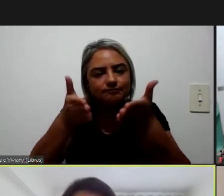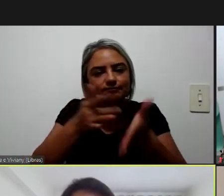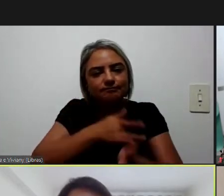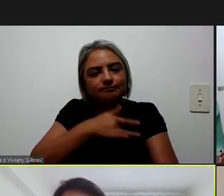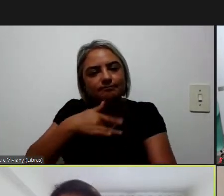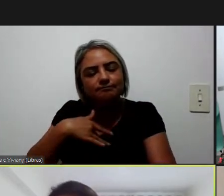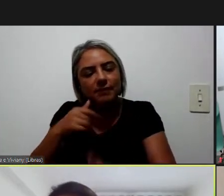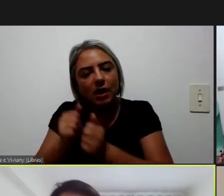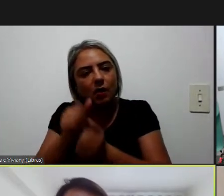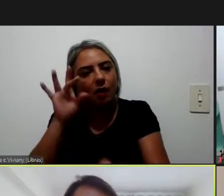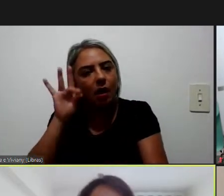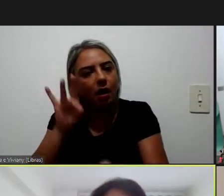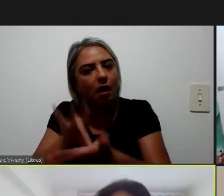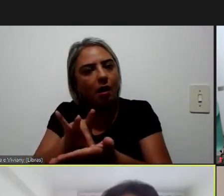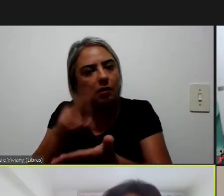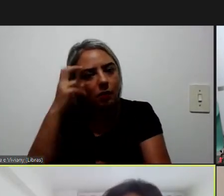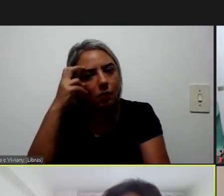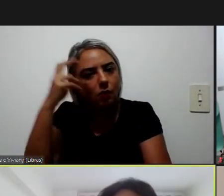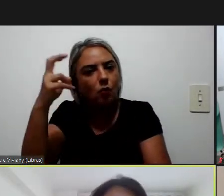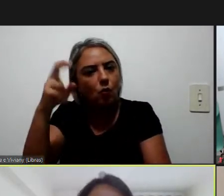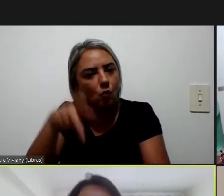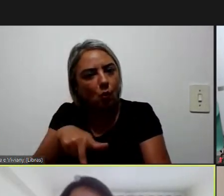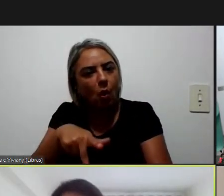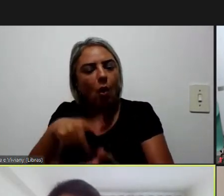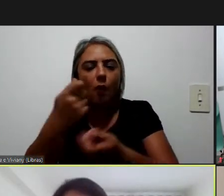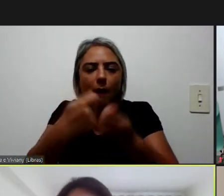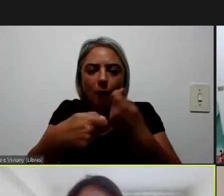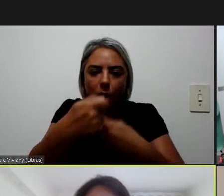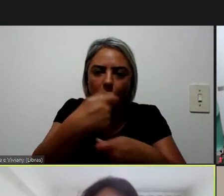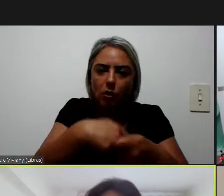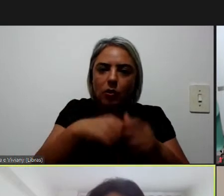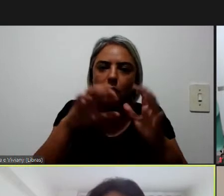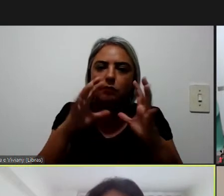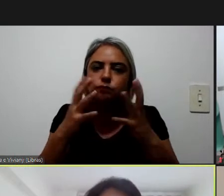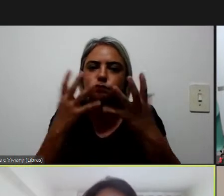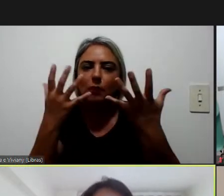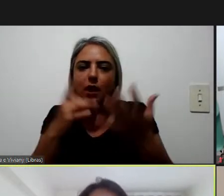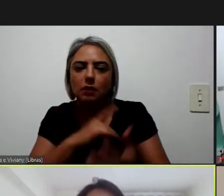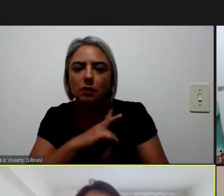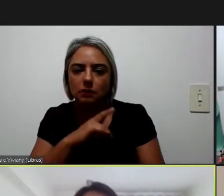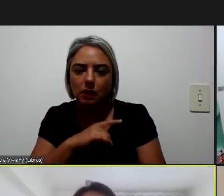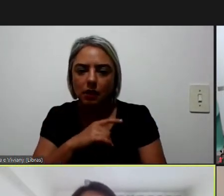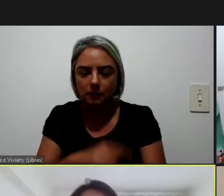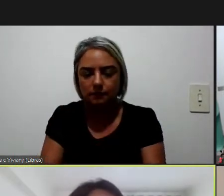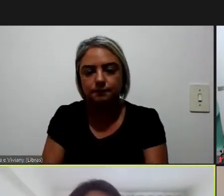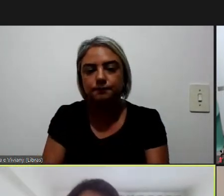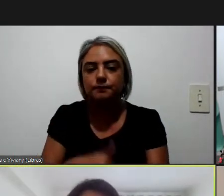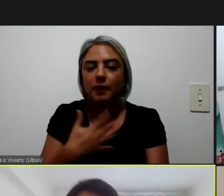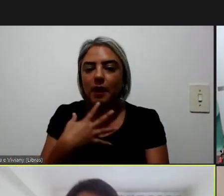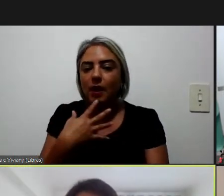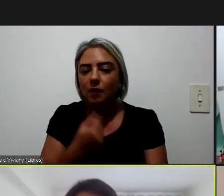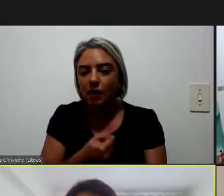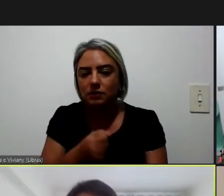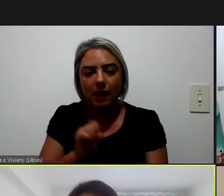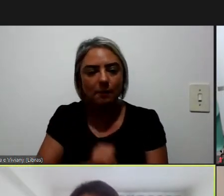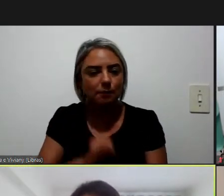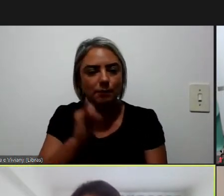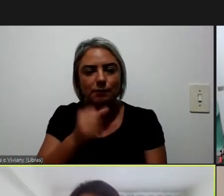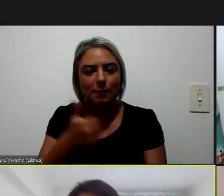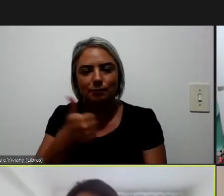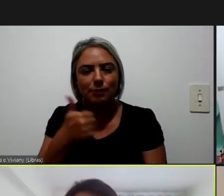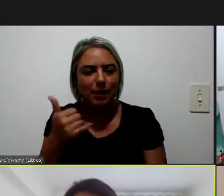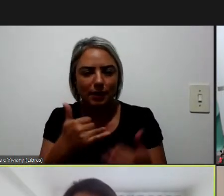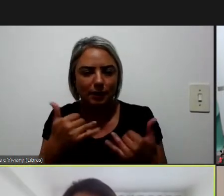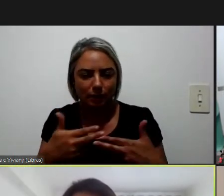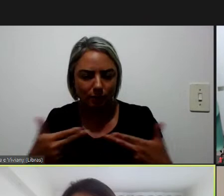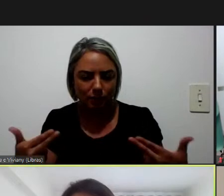promote health with the cultural reality, with the economic reality that I have here. So this is